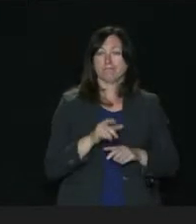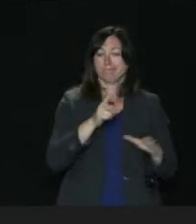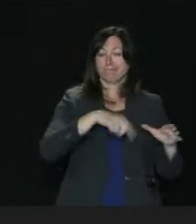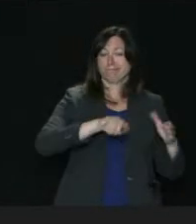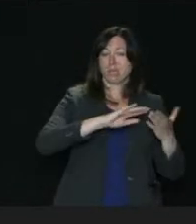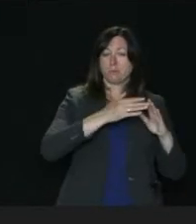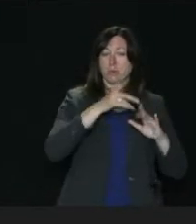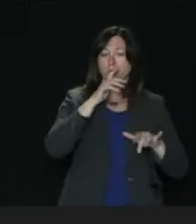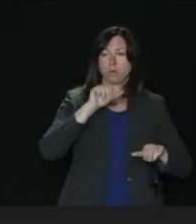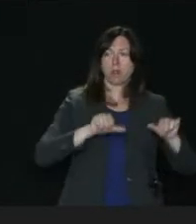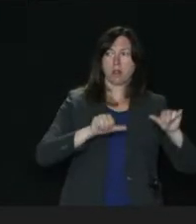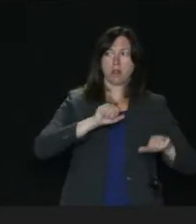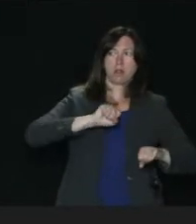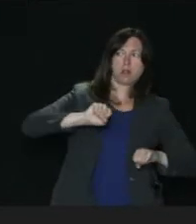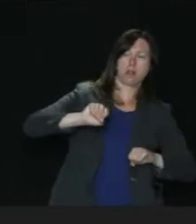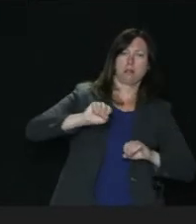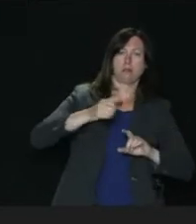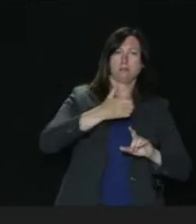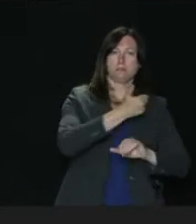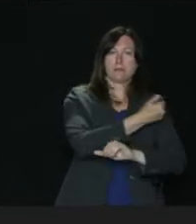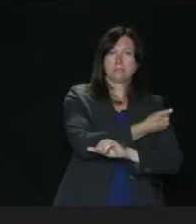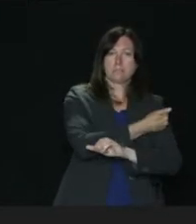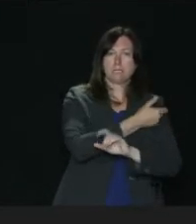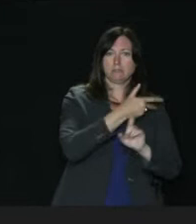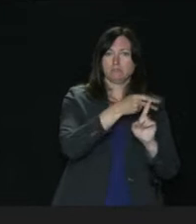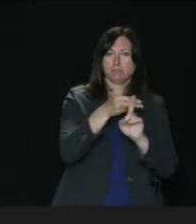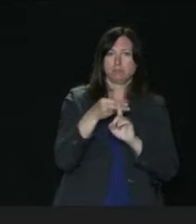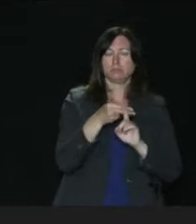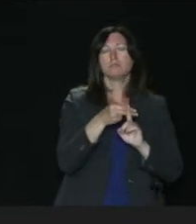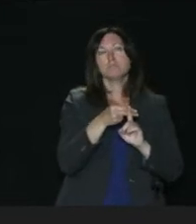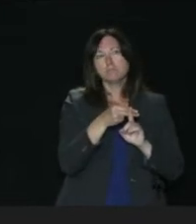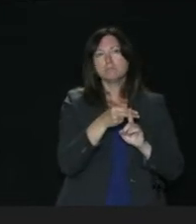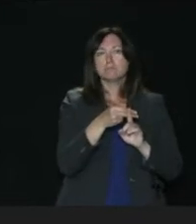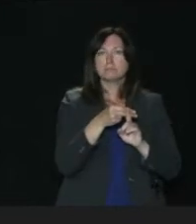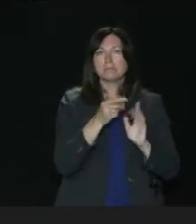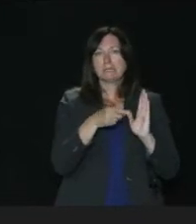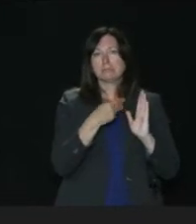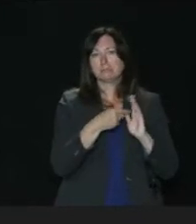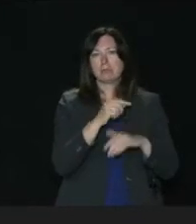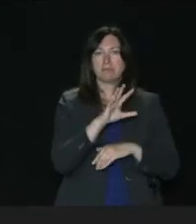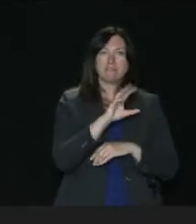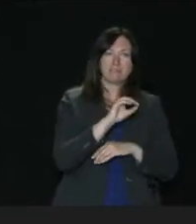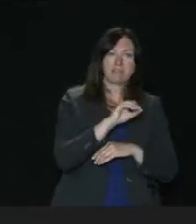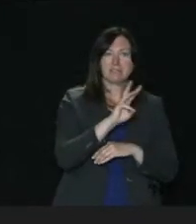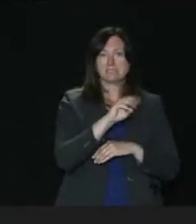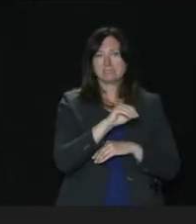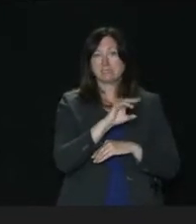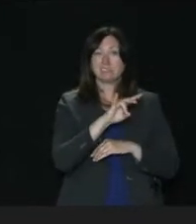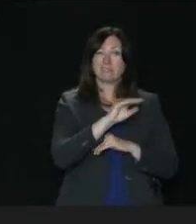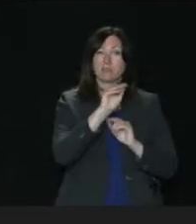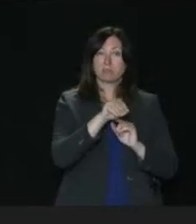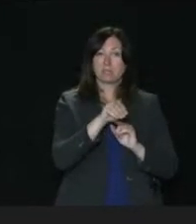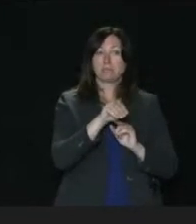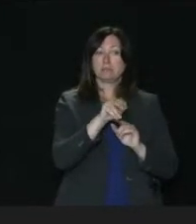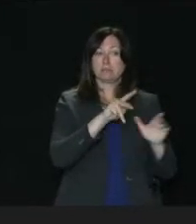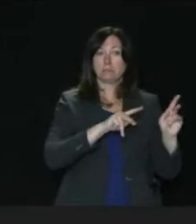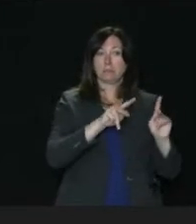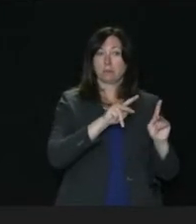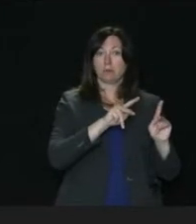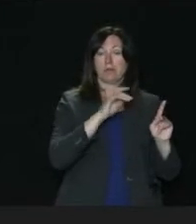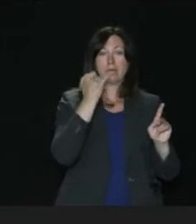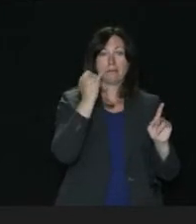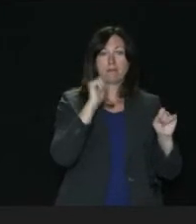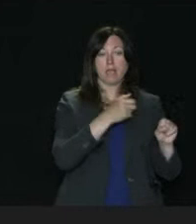say that, yes, in some ways it's always easier to get the first 50, 60, maybe 70% even of the population covered, but we